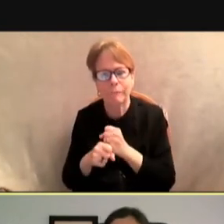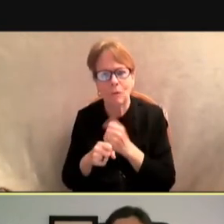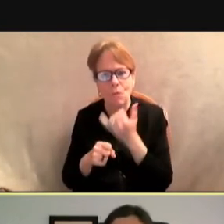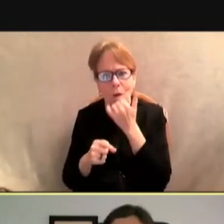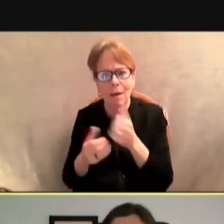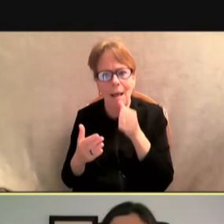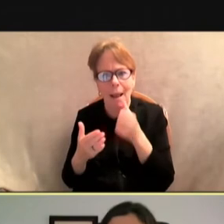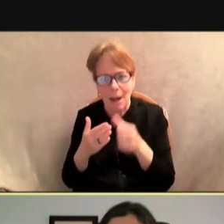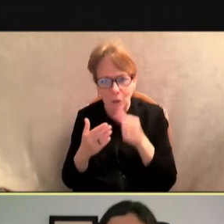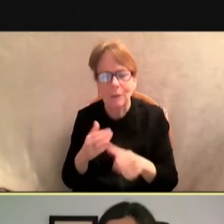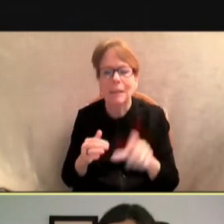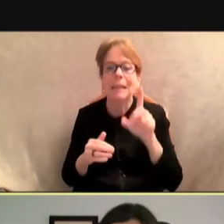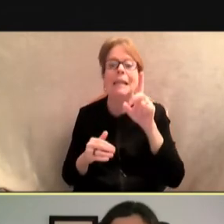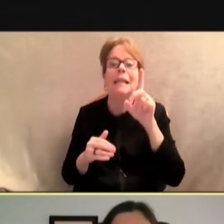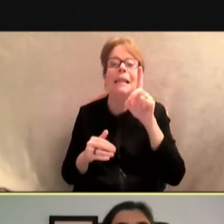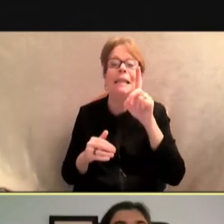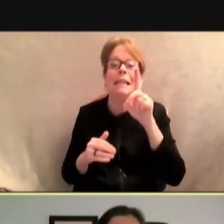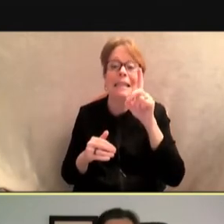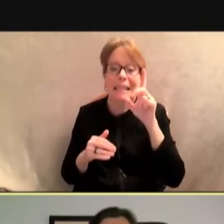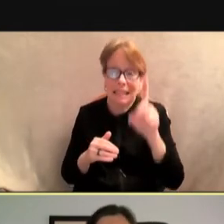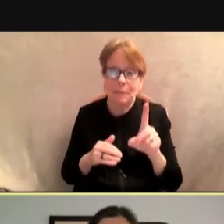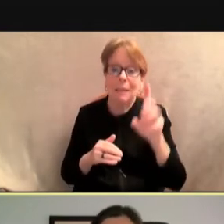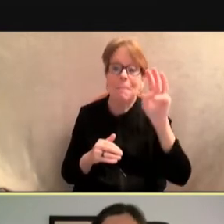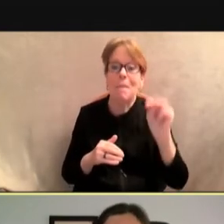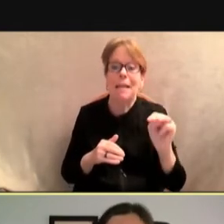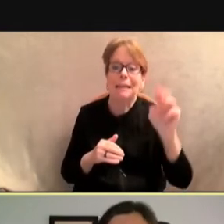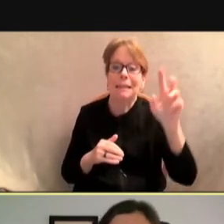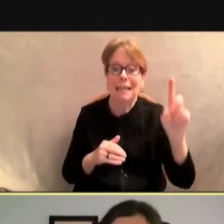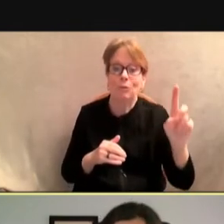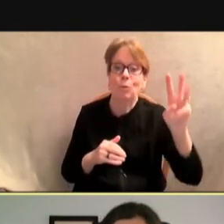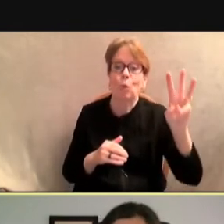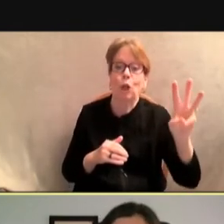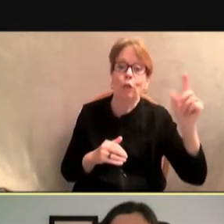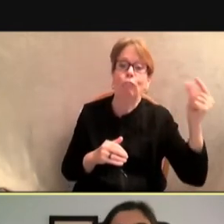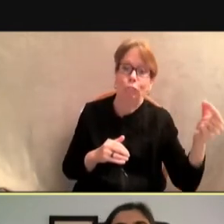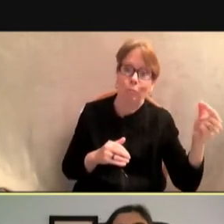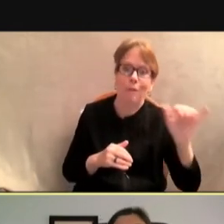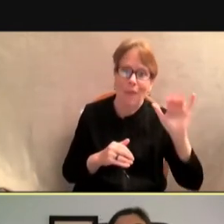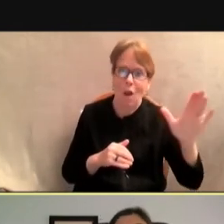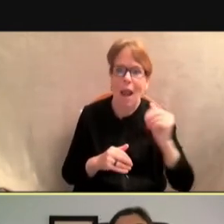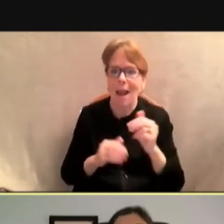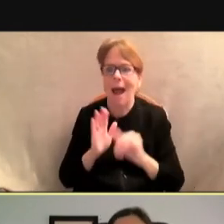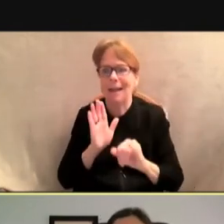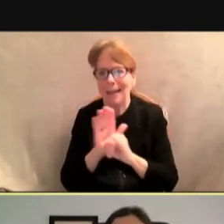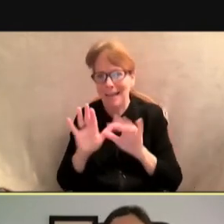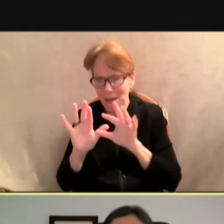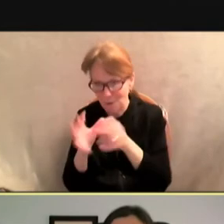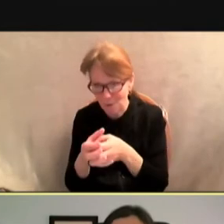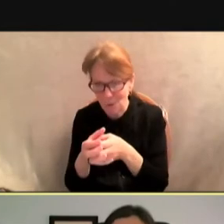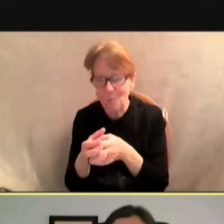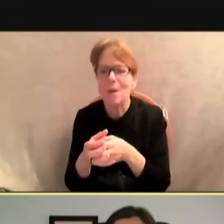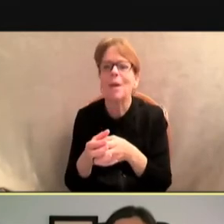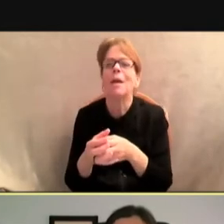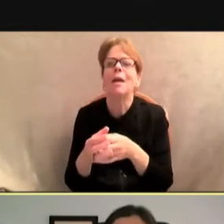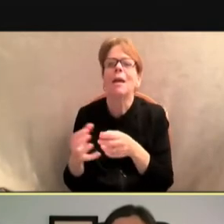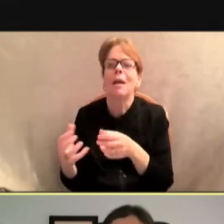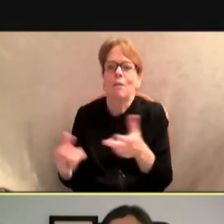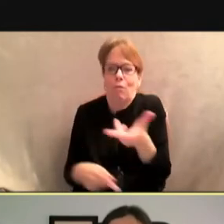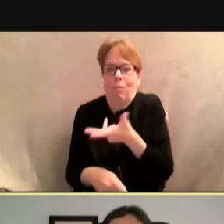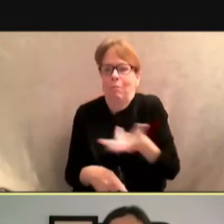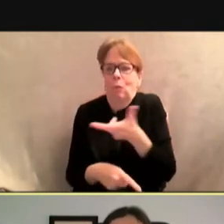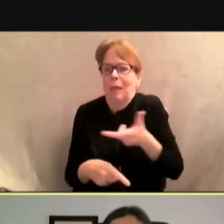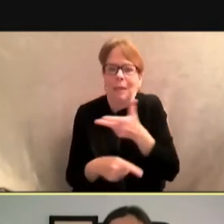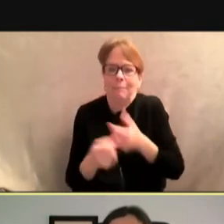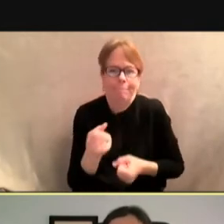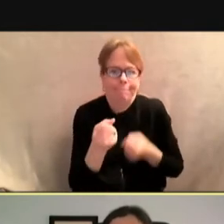our Disabilities in Medicine and Dentistry Working Group and our identity group, along with one of the hospitals in our system, are